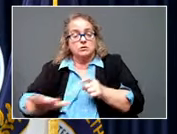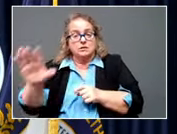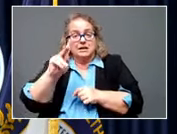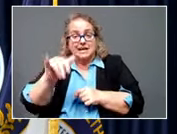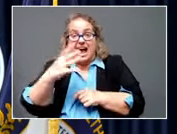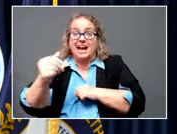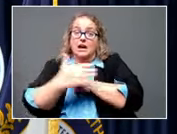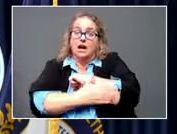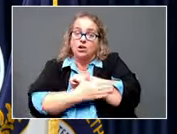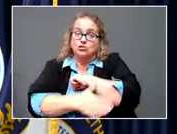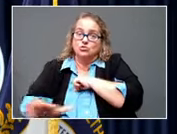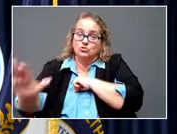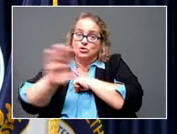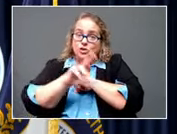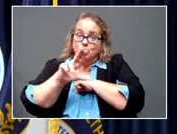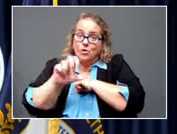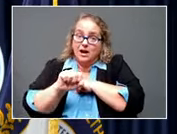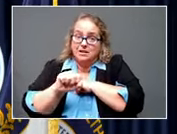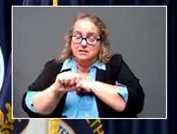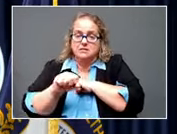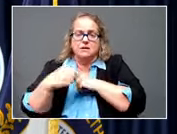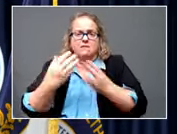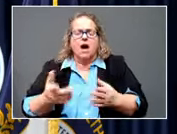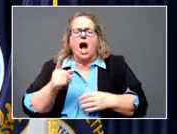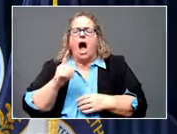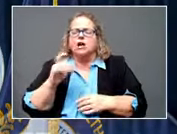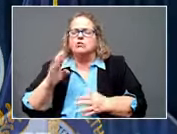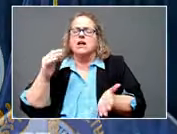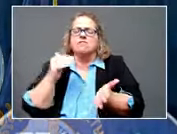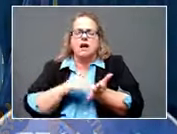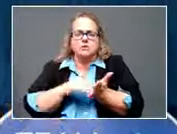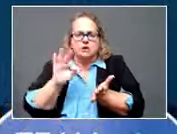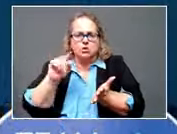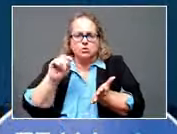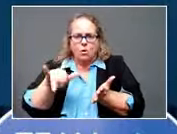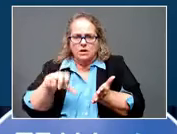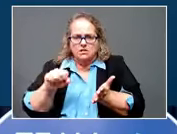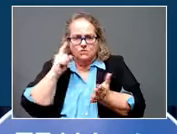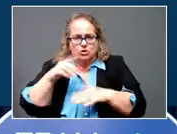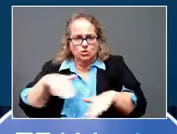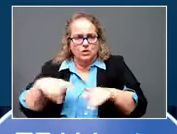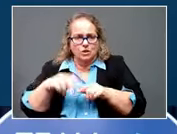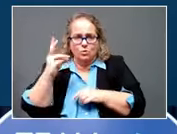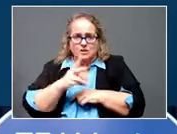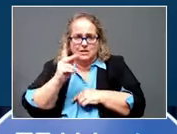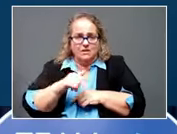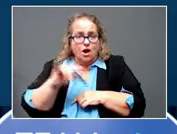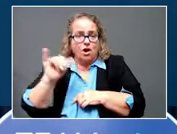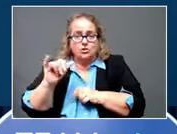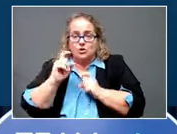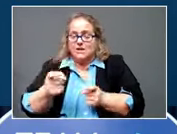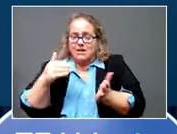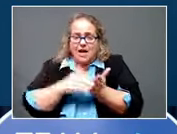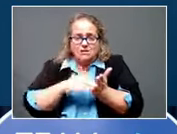time to provide hundreds of thousands of toys for children of Western Kentucky. They also contributed thousands of dollars in gift cards,